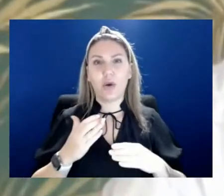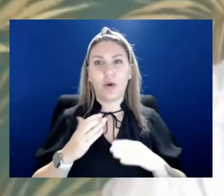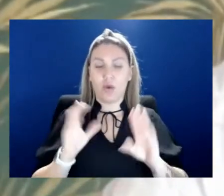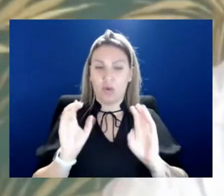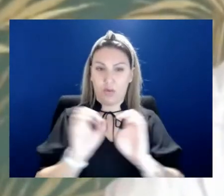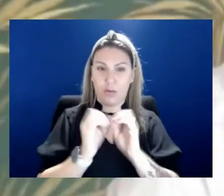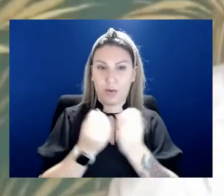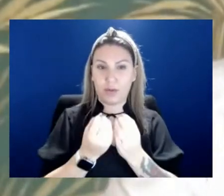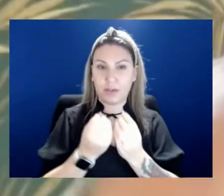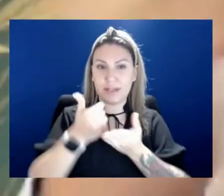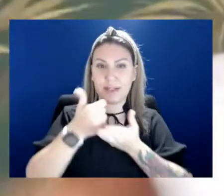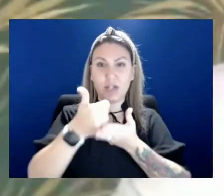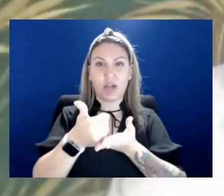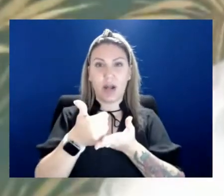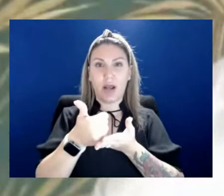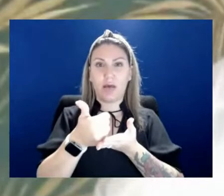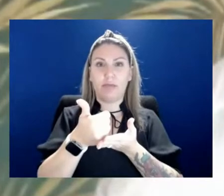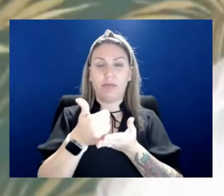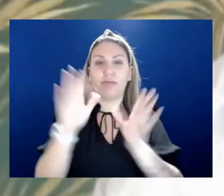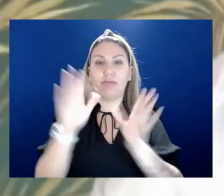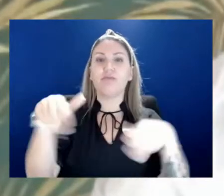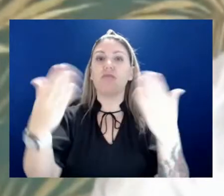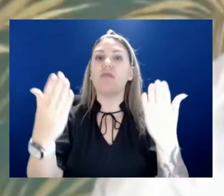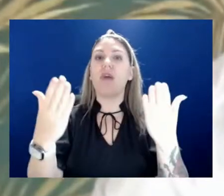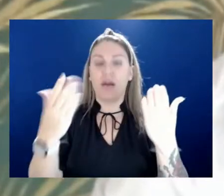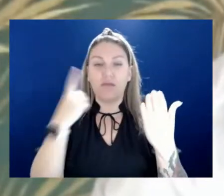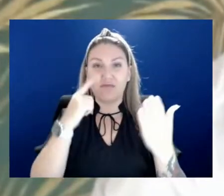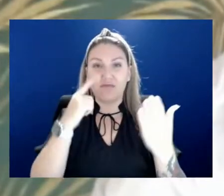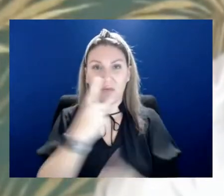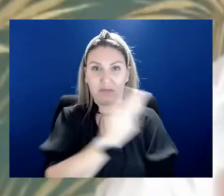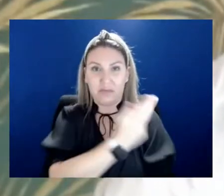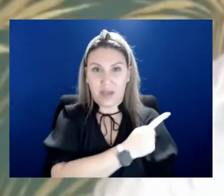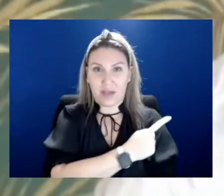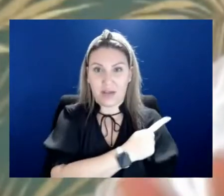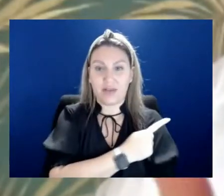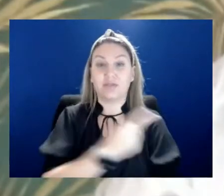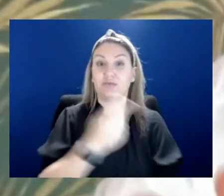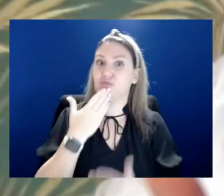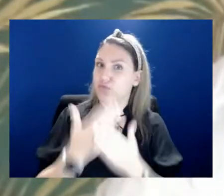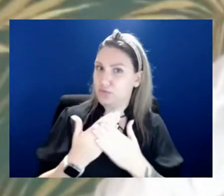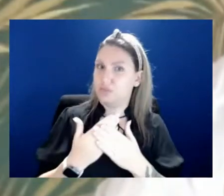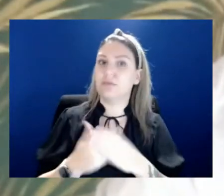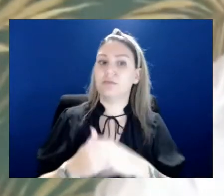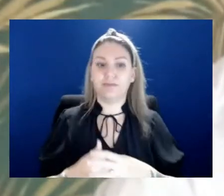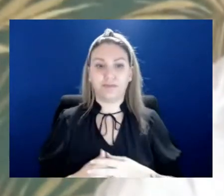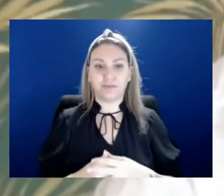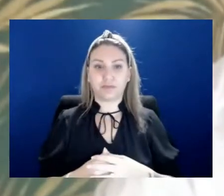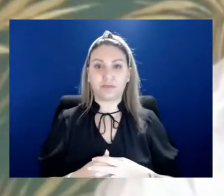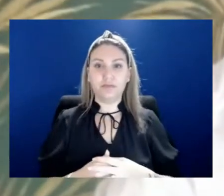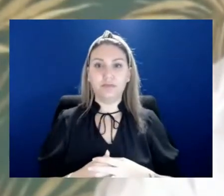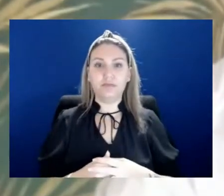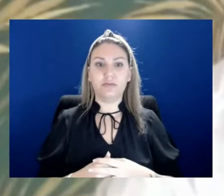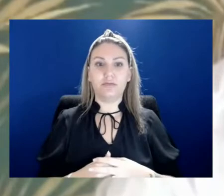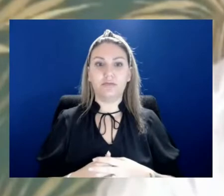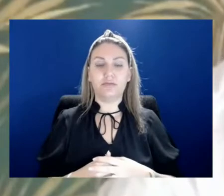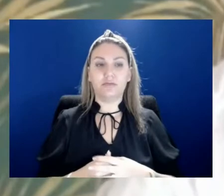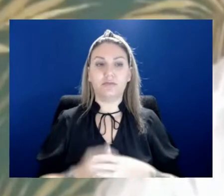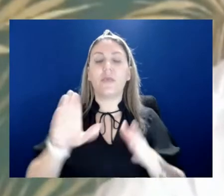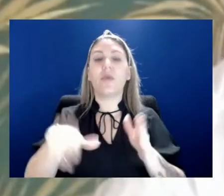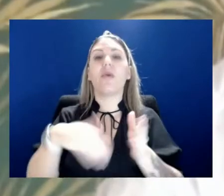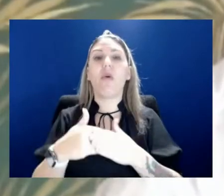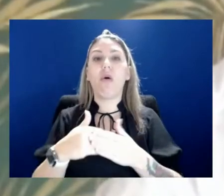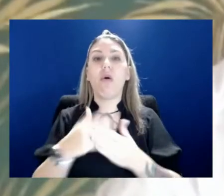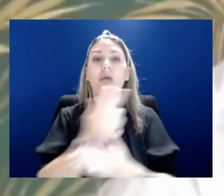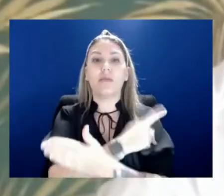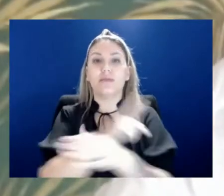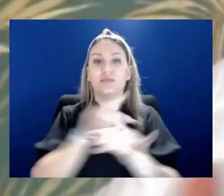help to provide help to the patient. It's very good. And usually all the patients stay in our hospital. We